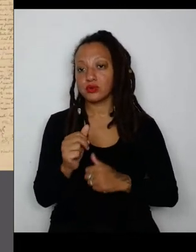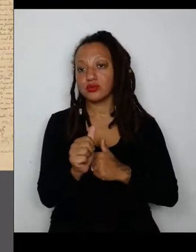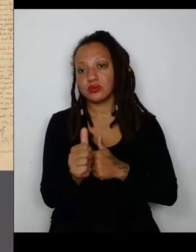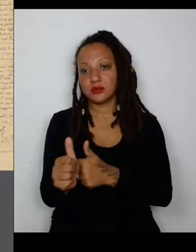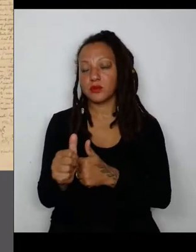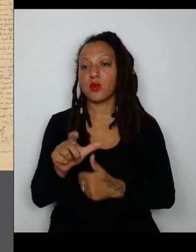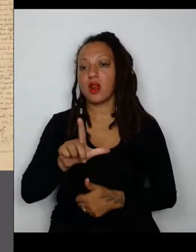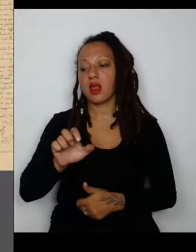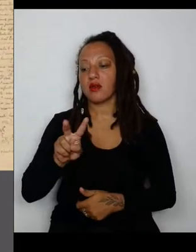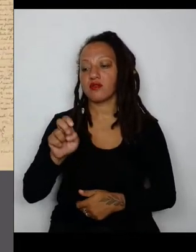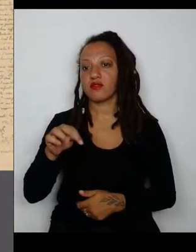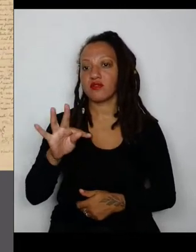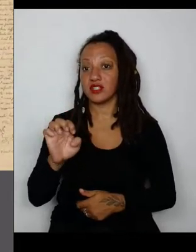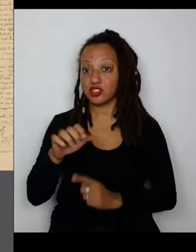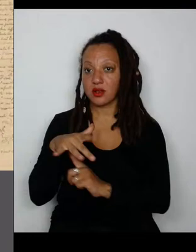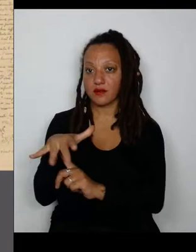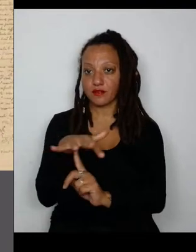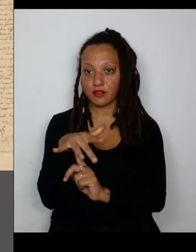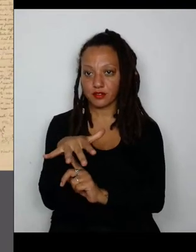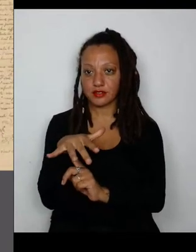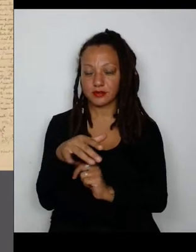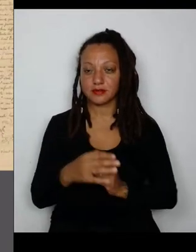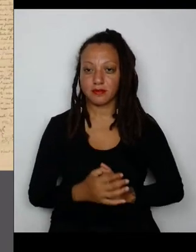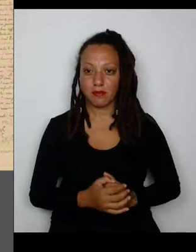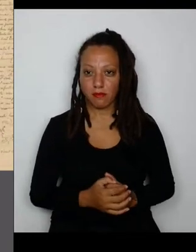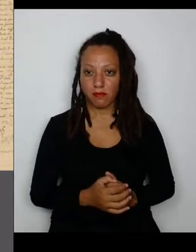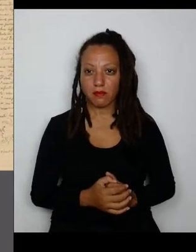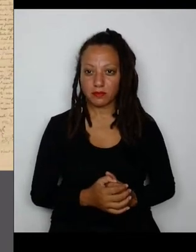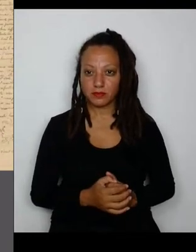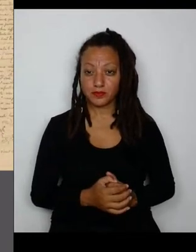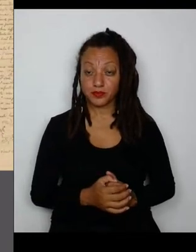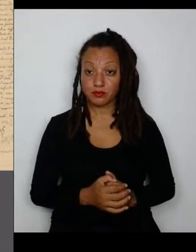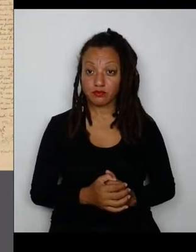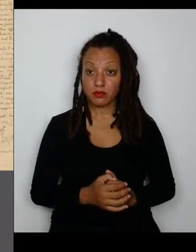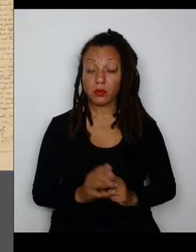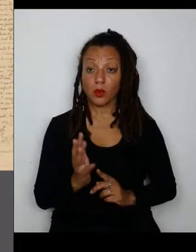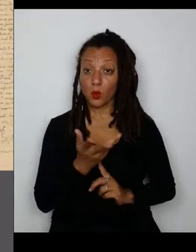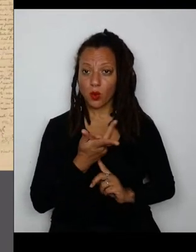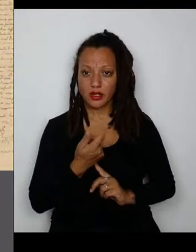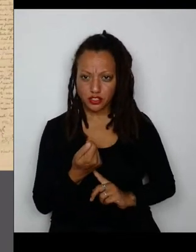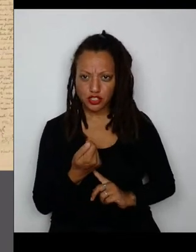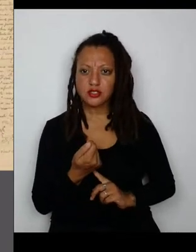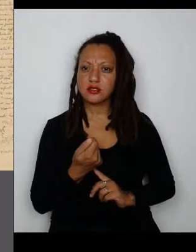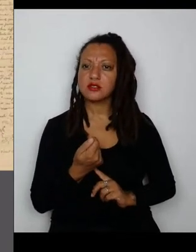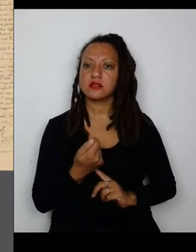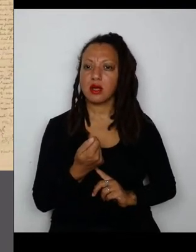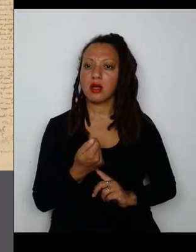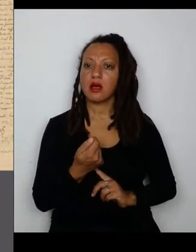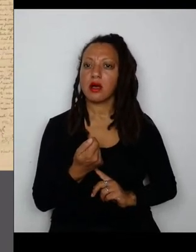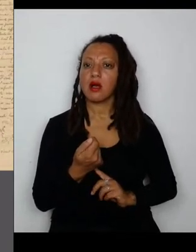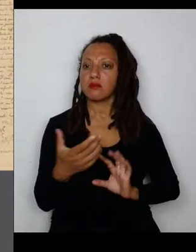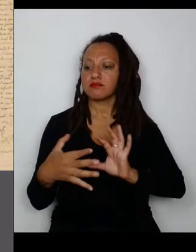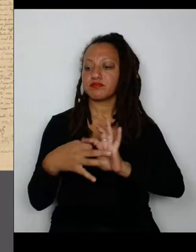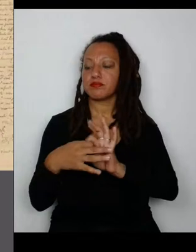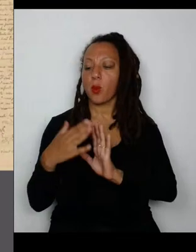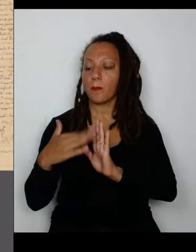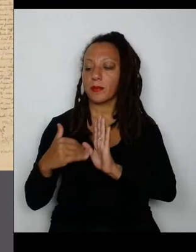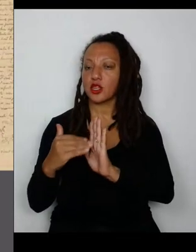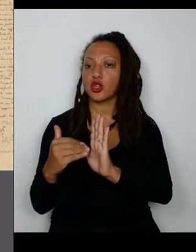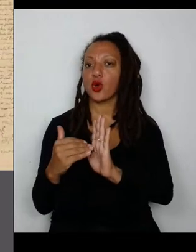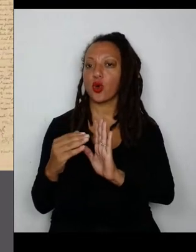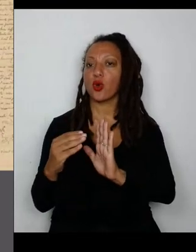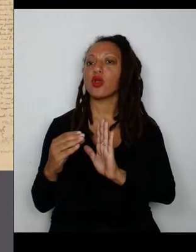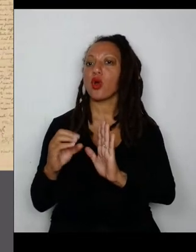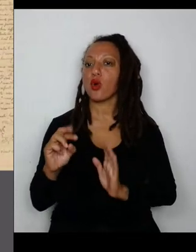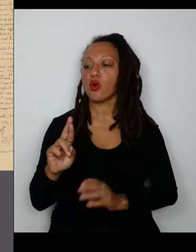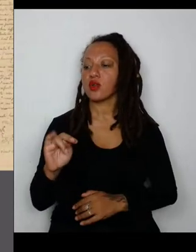googan's incarnation as an oriental painter from the past was not the only occasion on which he wrote under a false